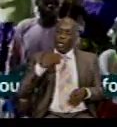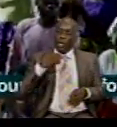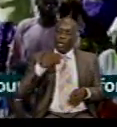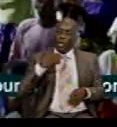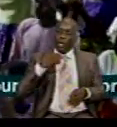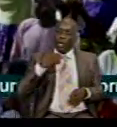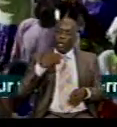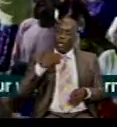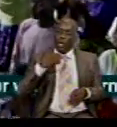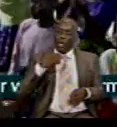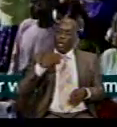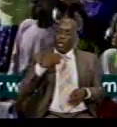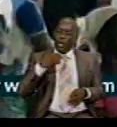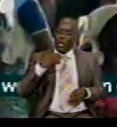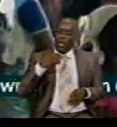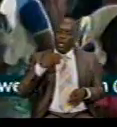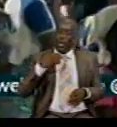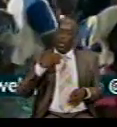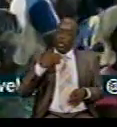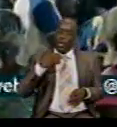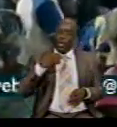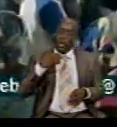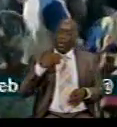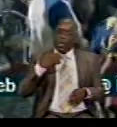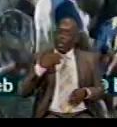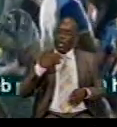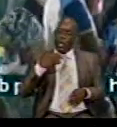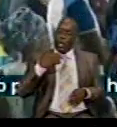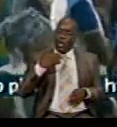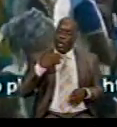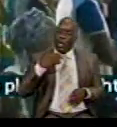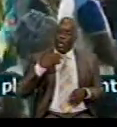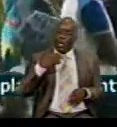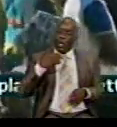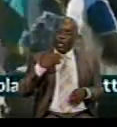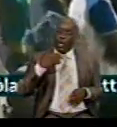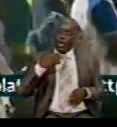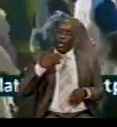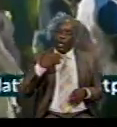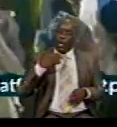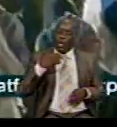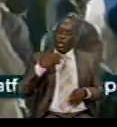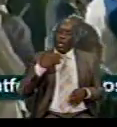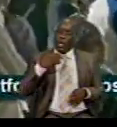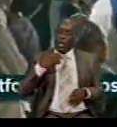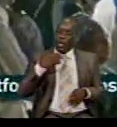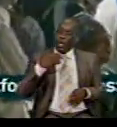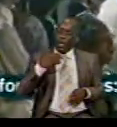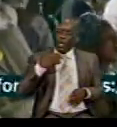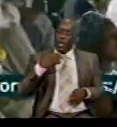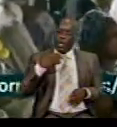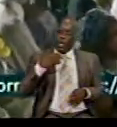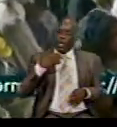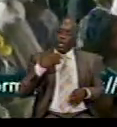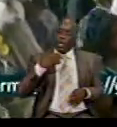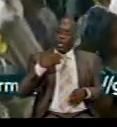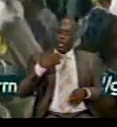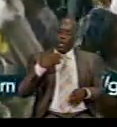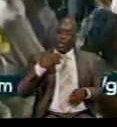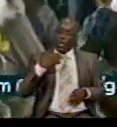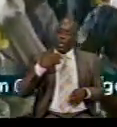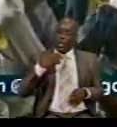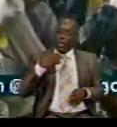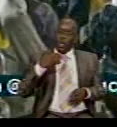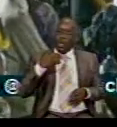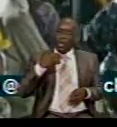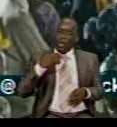Prince of Peace. Le Prince de Paix. The man of God said, peace in your heart. L'homme de Dieu a dit la paix peace dans vos on your body. La paix sur vos peace corps. In the legs. La